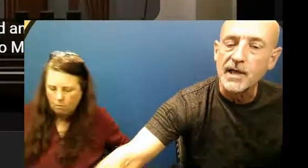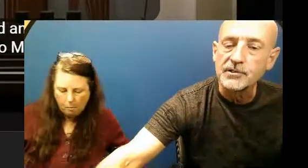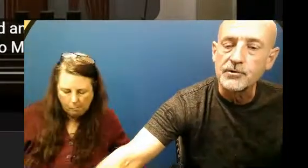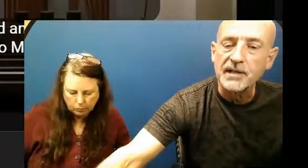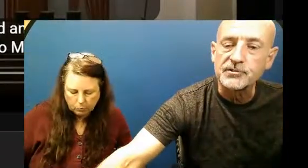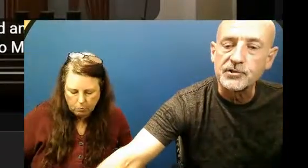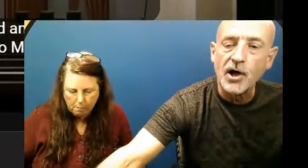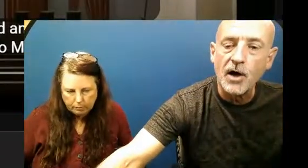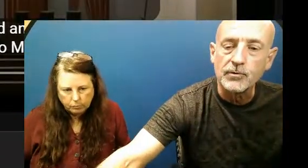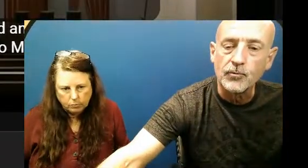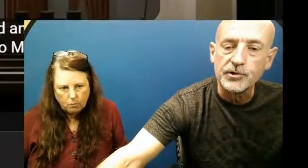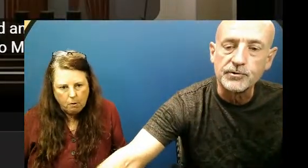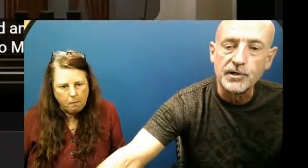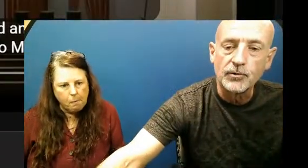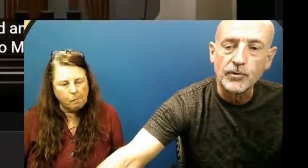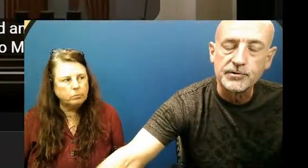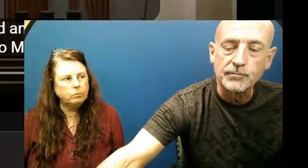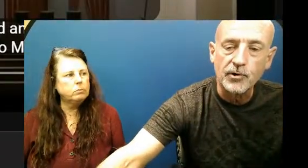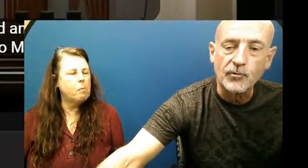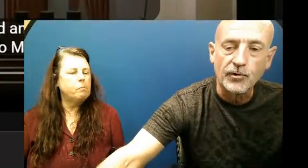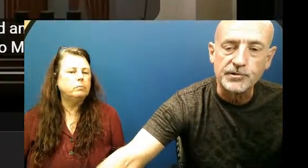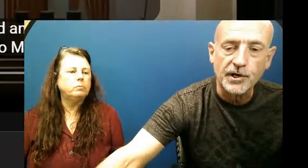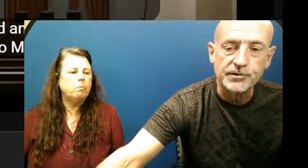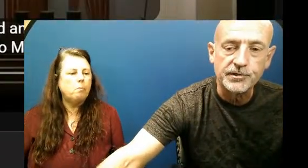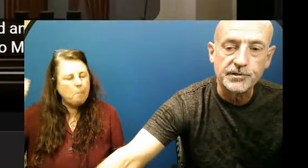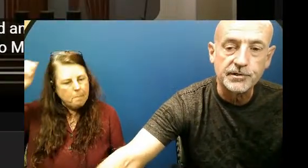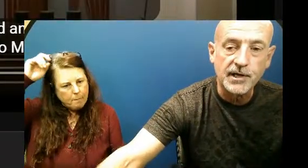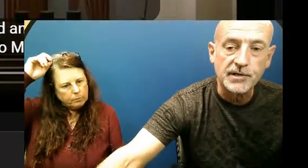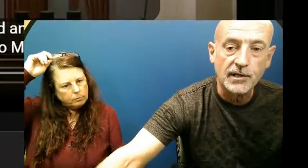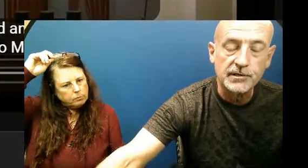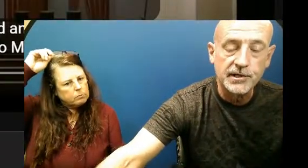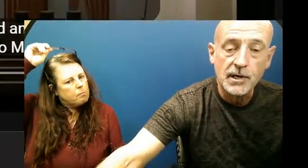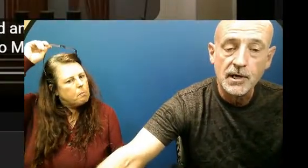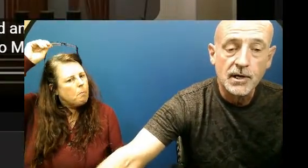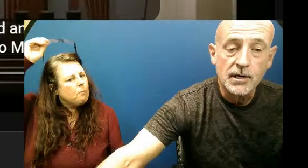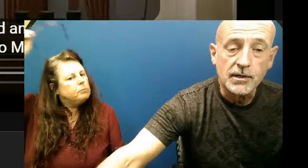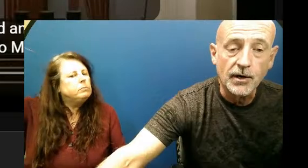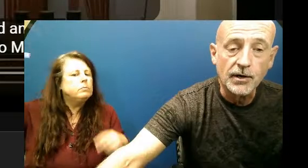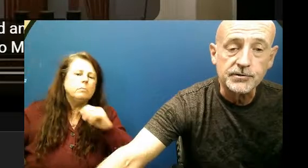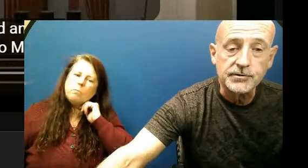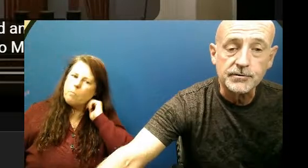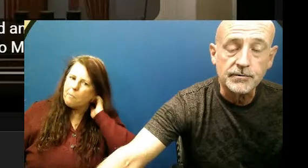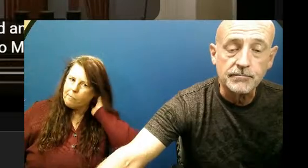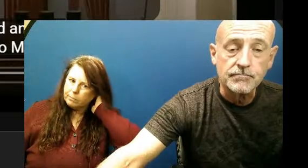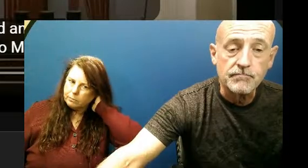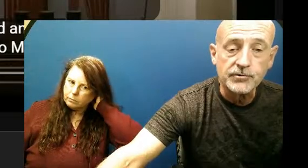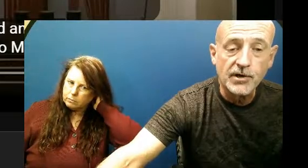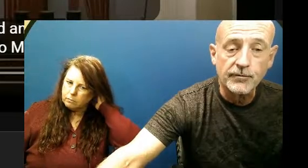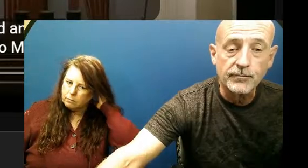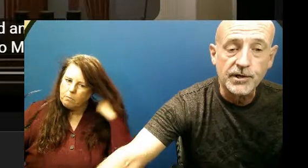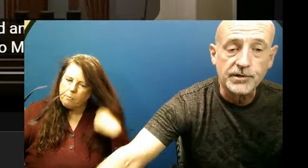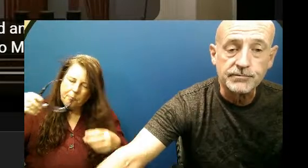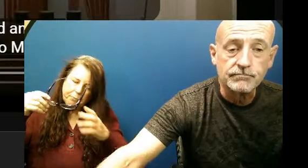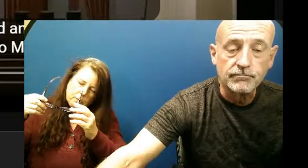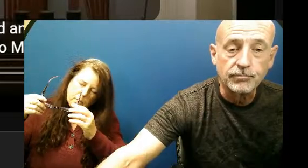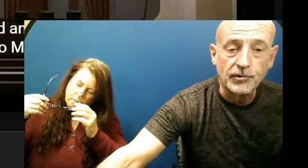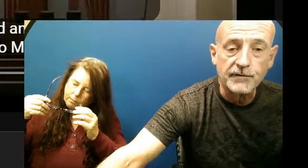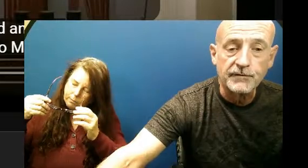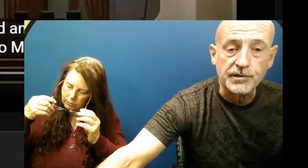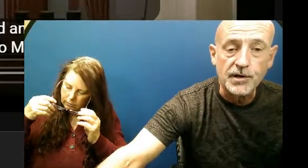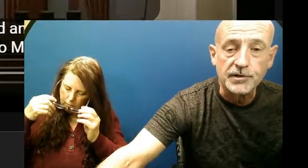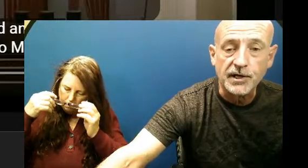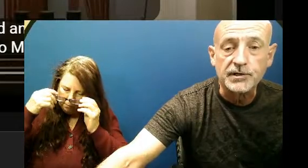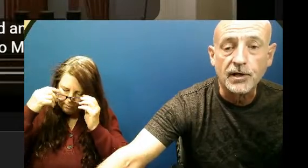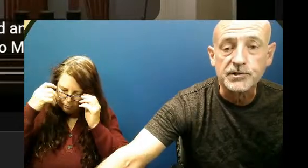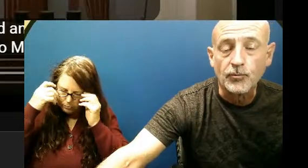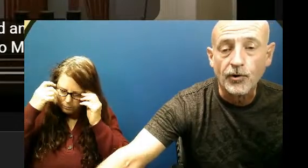And that's common when you deal with Supreme Court justices in technology, because most of them just live